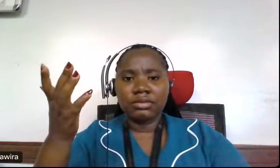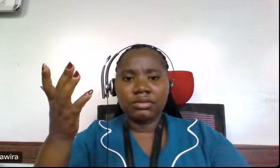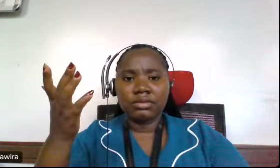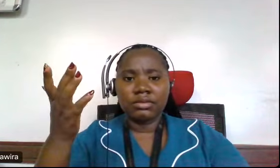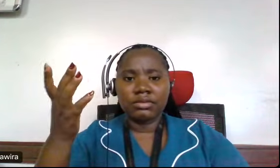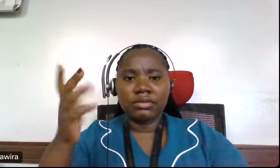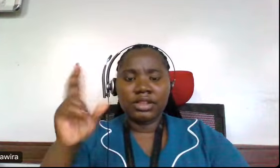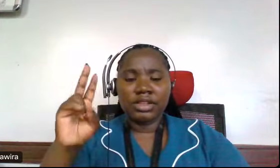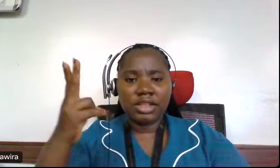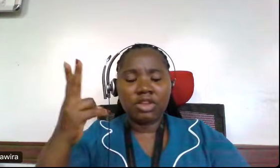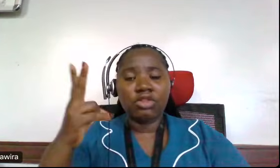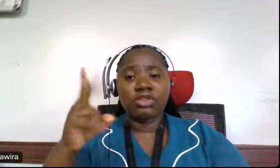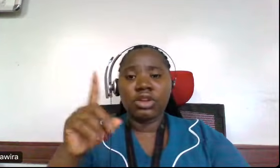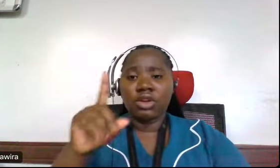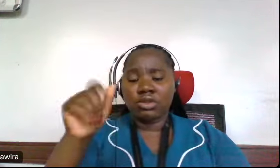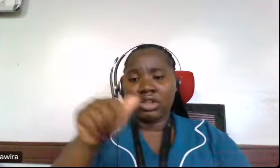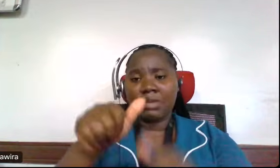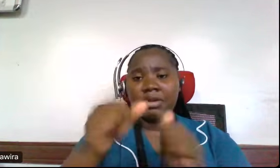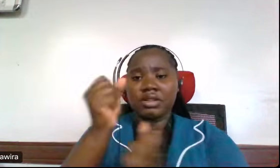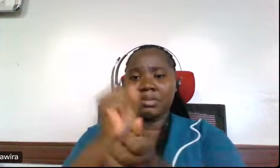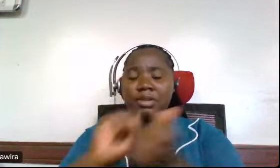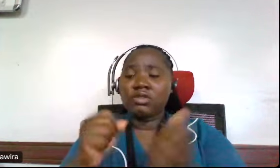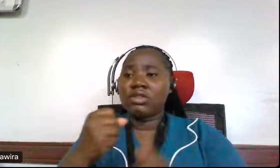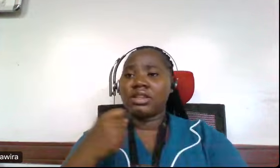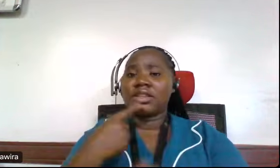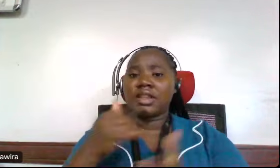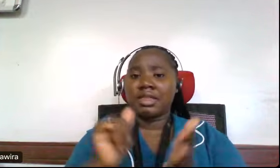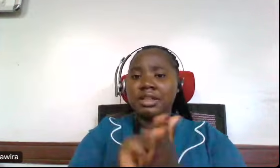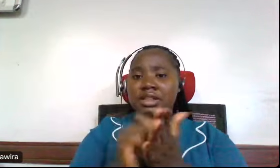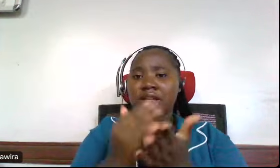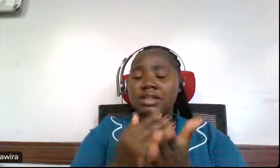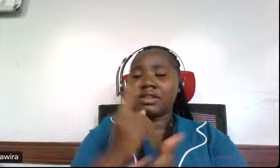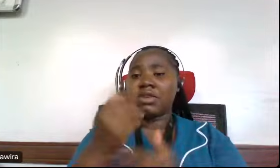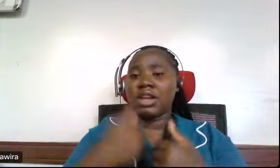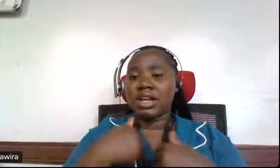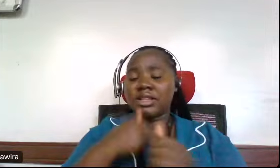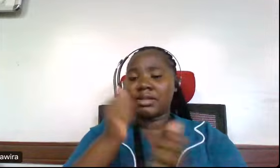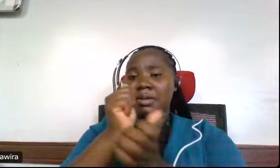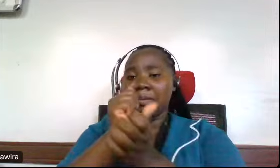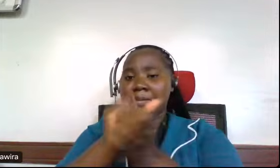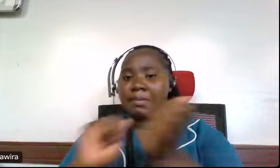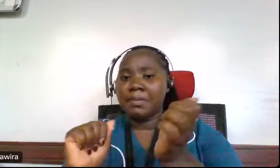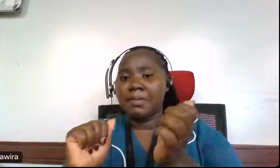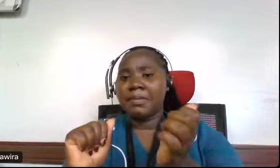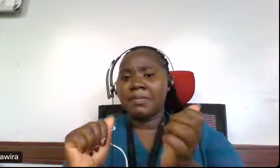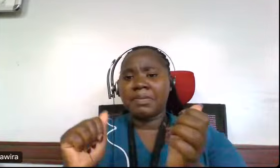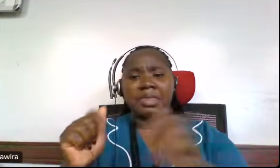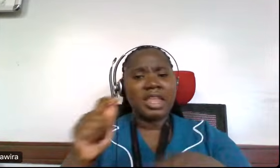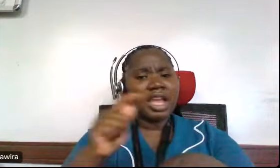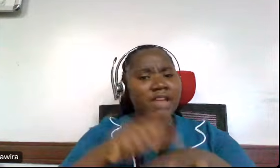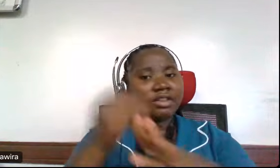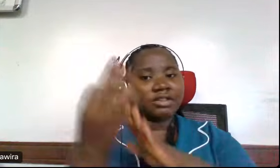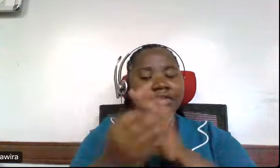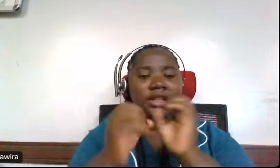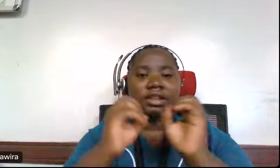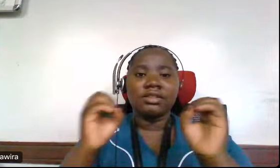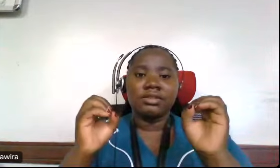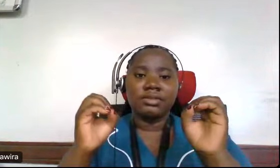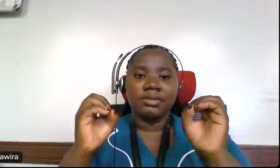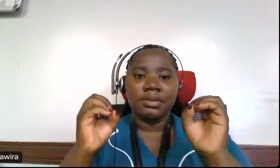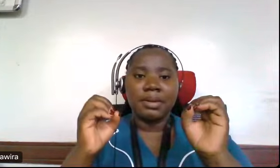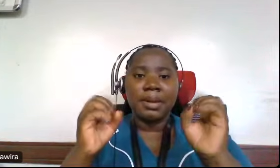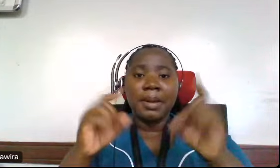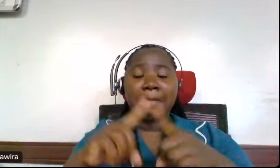question. Penalty. The person So for has penalties, penalties for 2 years. so penalties does not affect your filing return. However, it